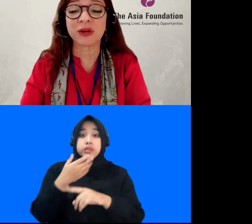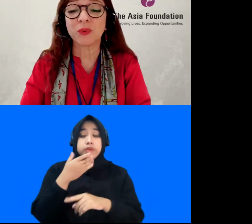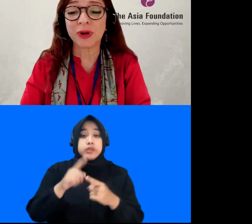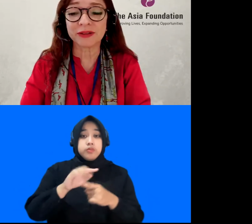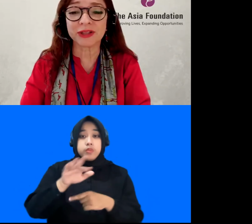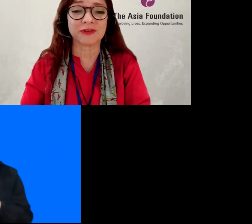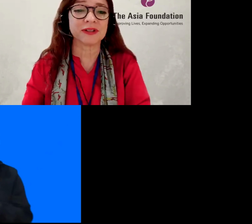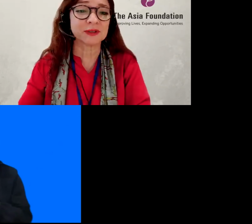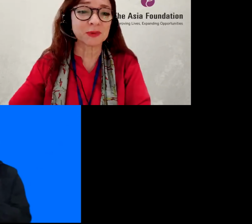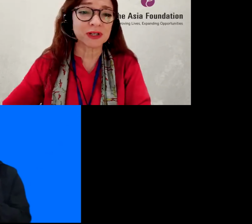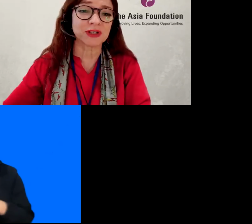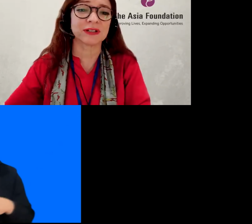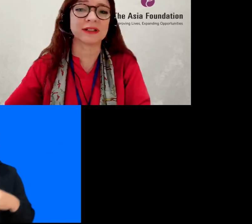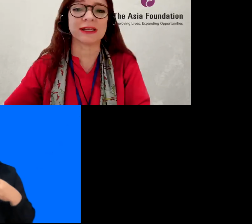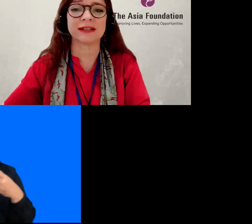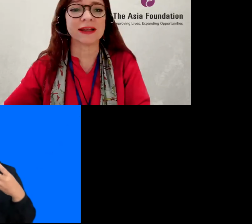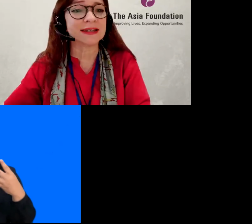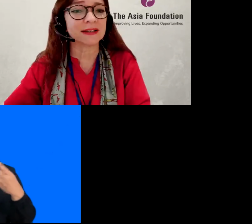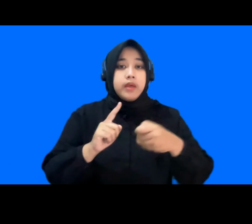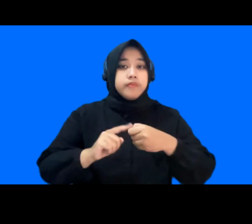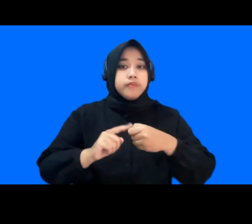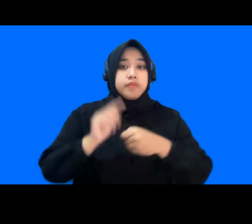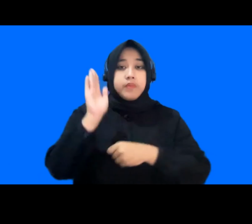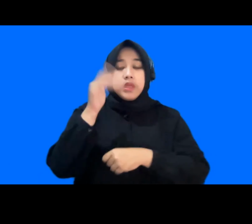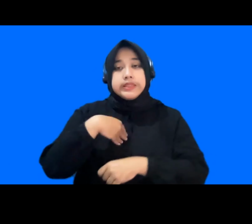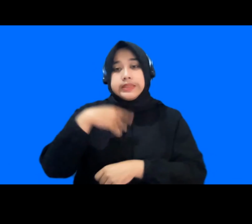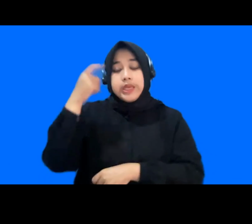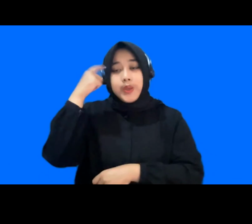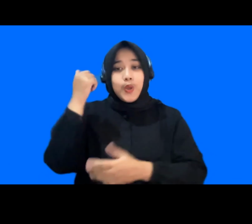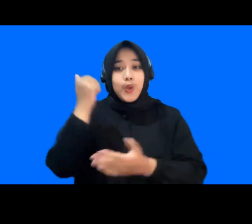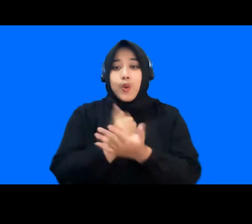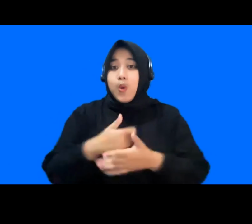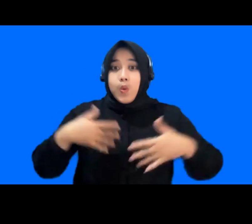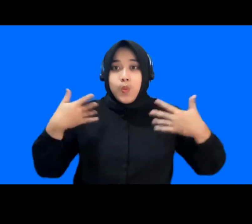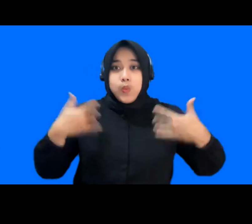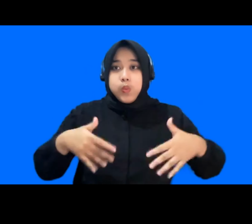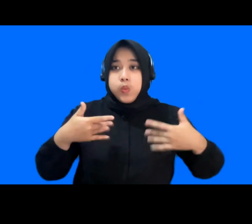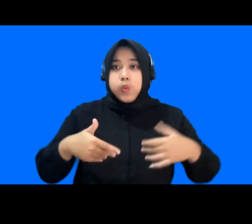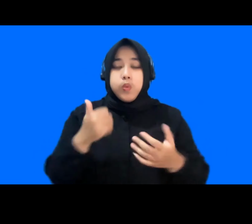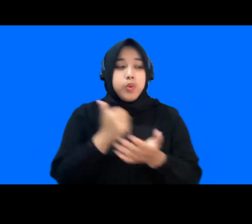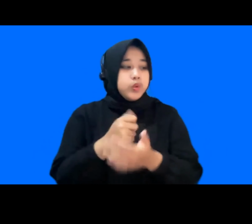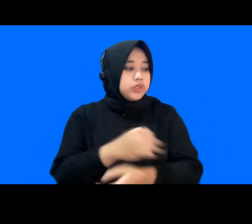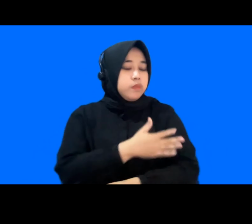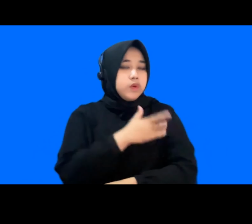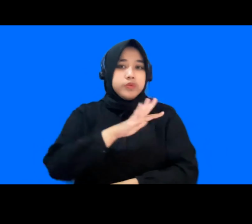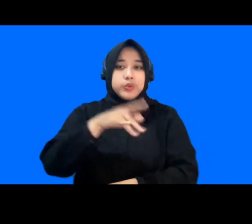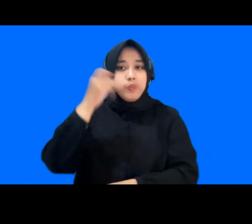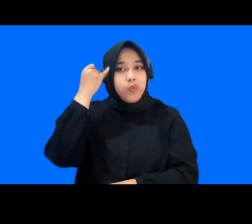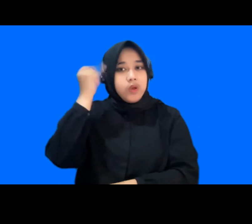great wealth of inspiration and ideas you've all given us. This has been